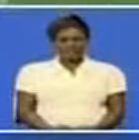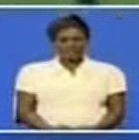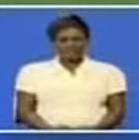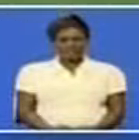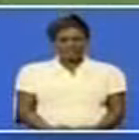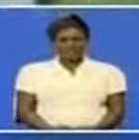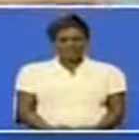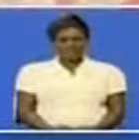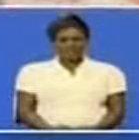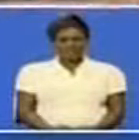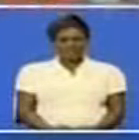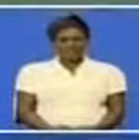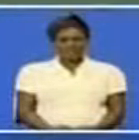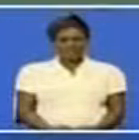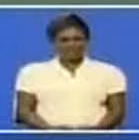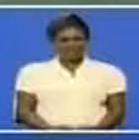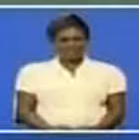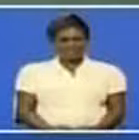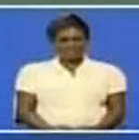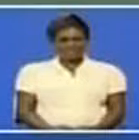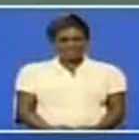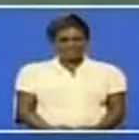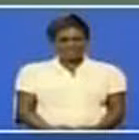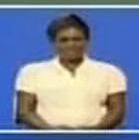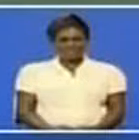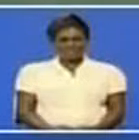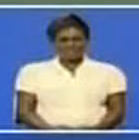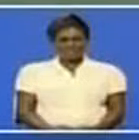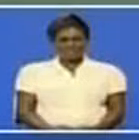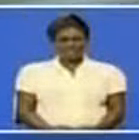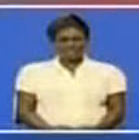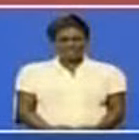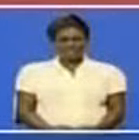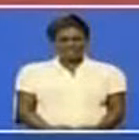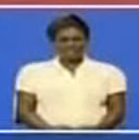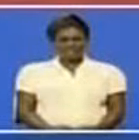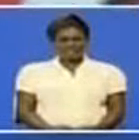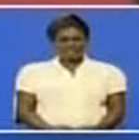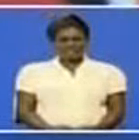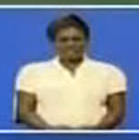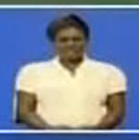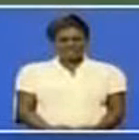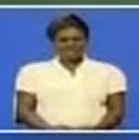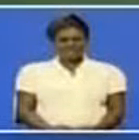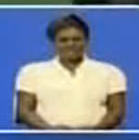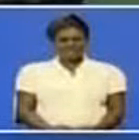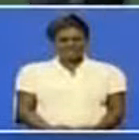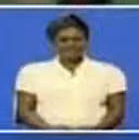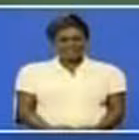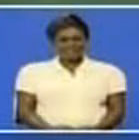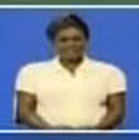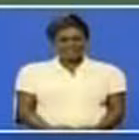tiptoeing along the touchline is Collins Injera, the try scoring machine. Gore ticker